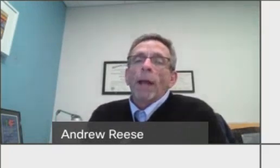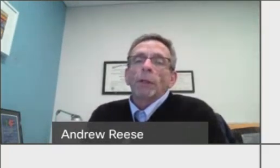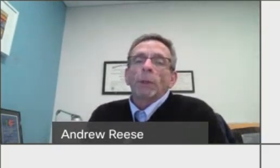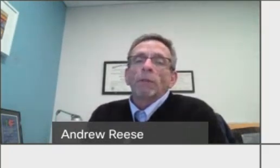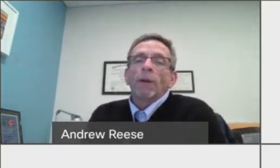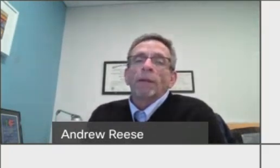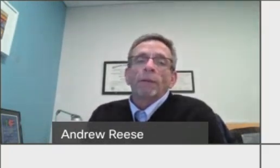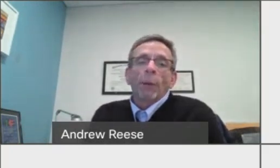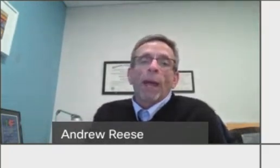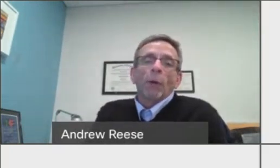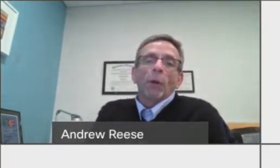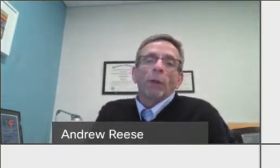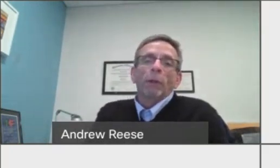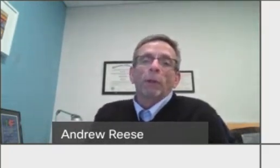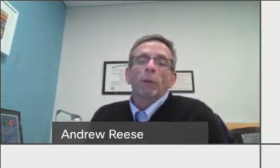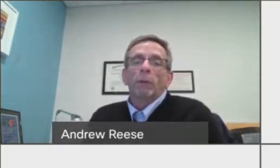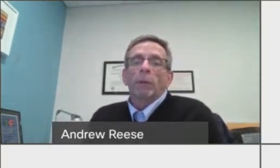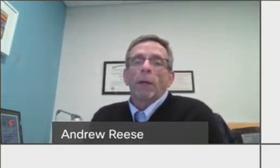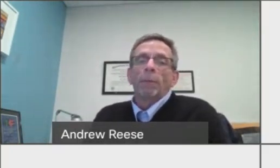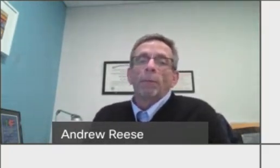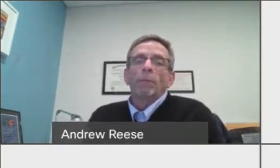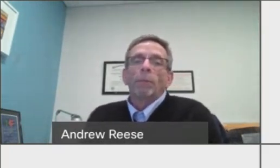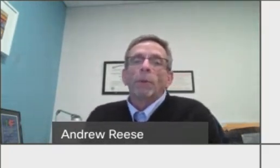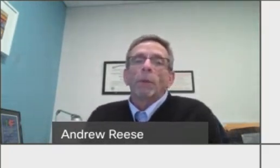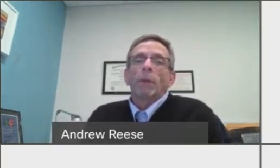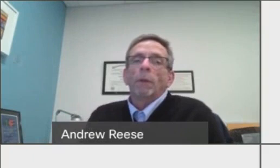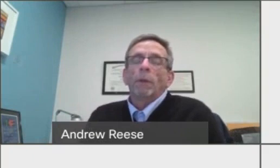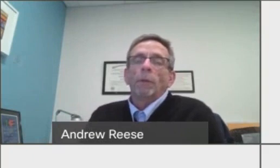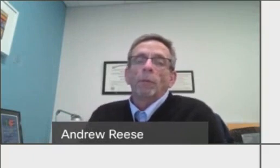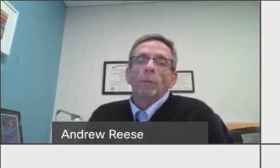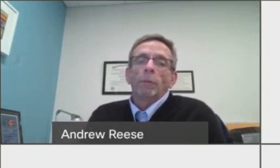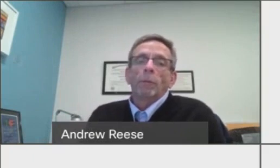There are actually five, if you add all of the little,